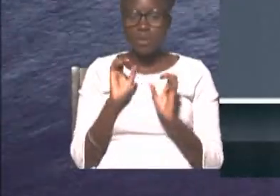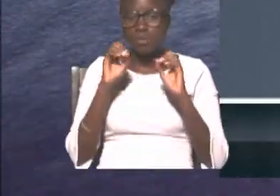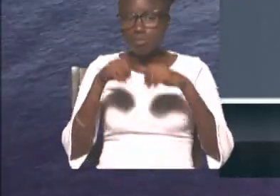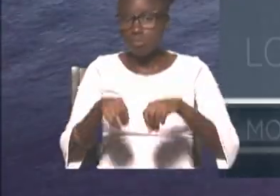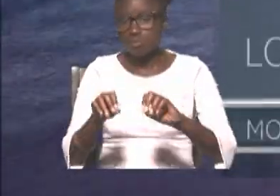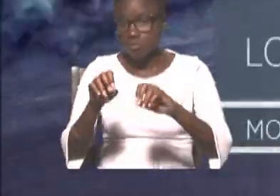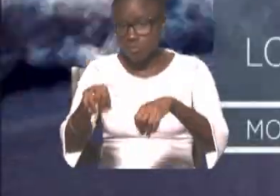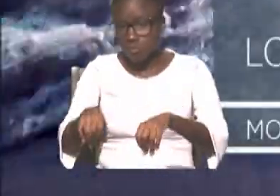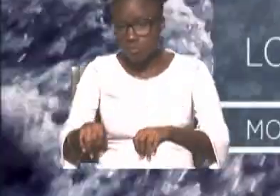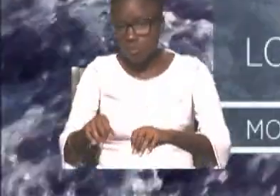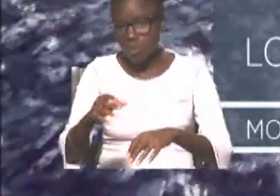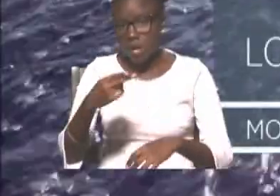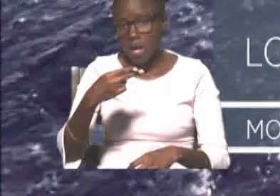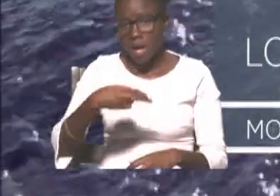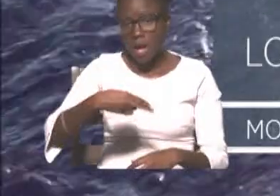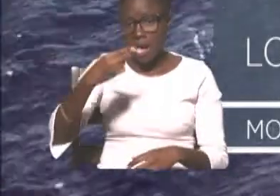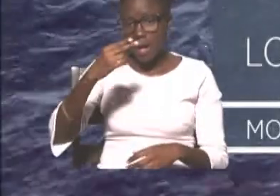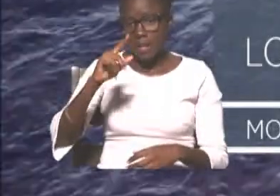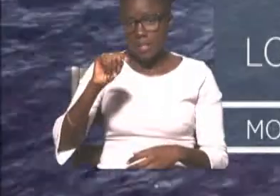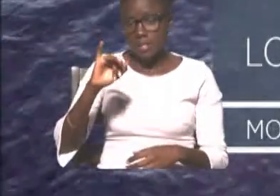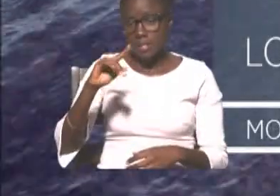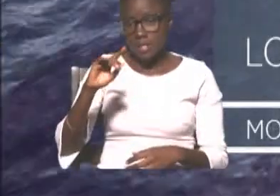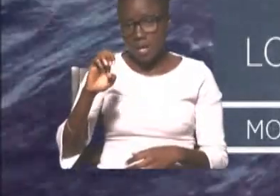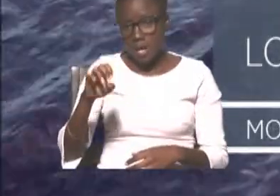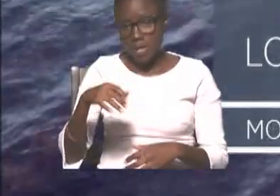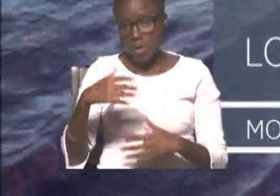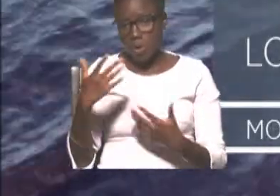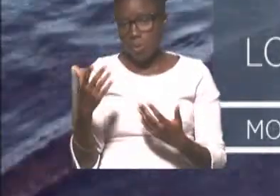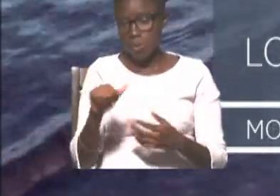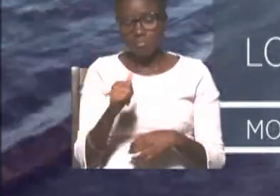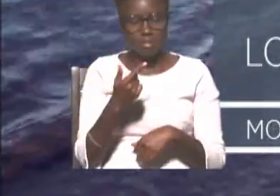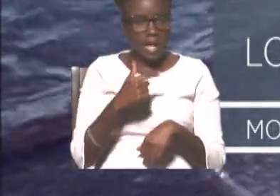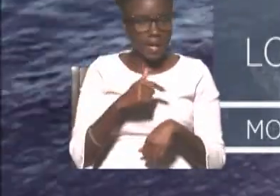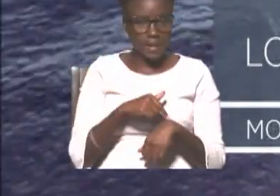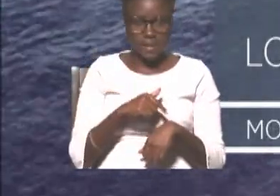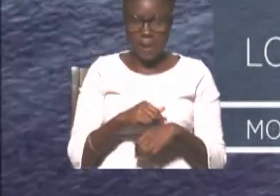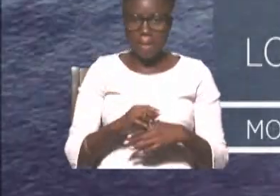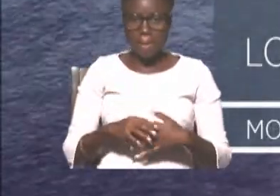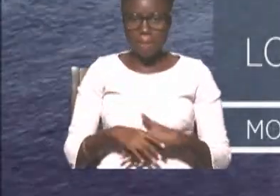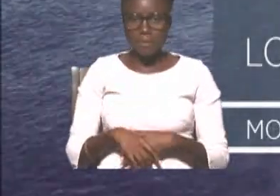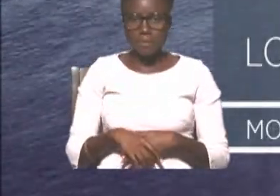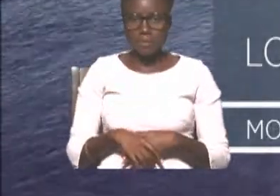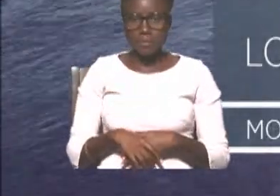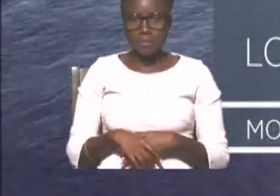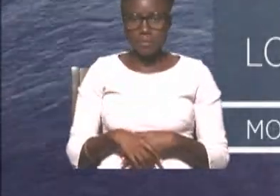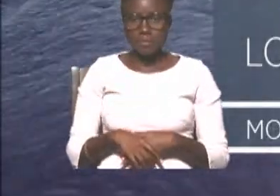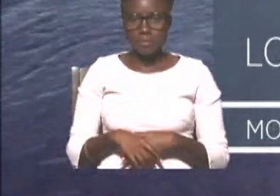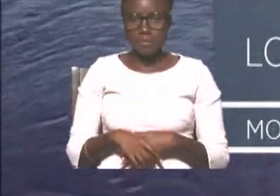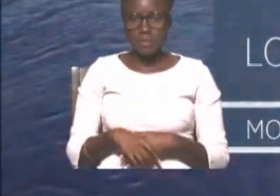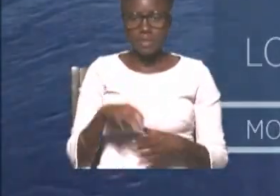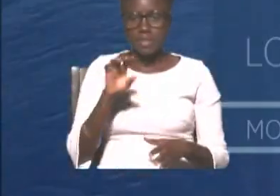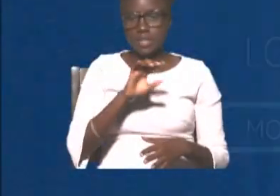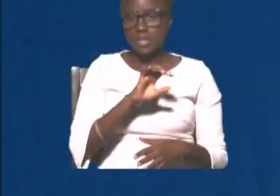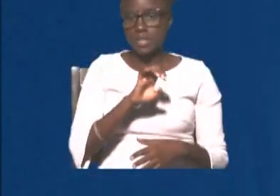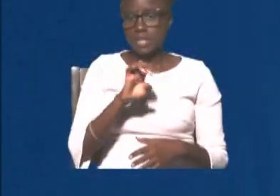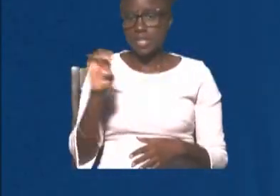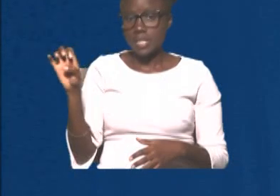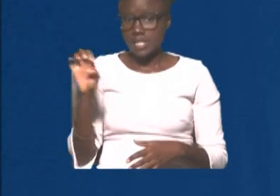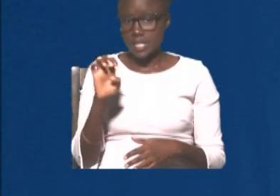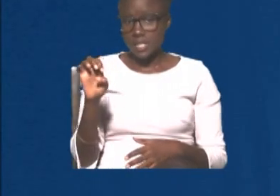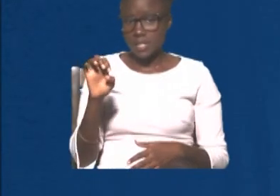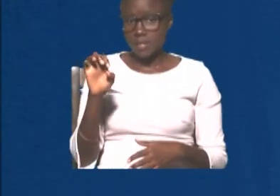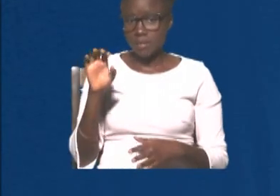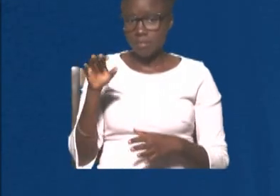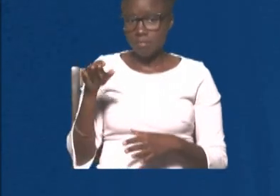out during high tide, low tide, or any time in between. And a quick update on the Eastern Pacific.